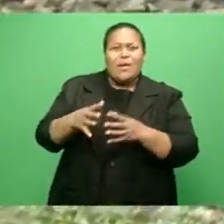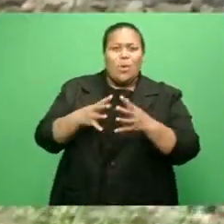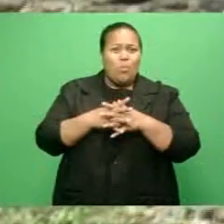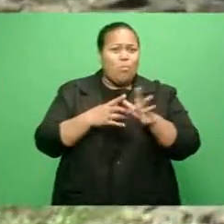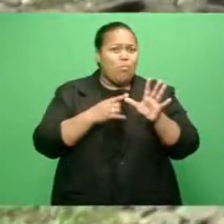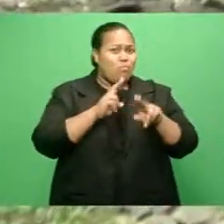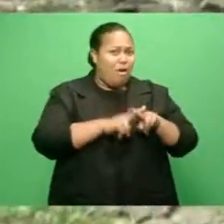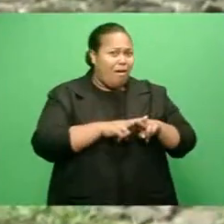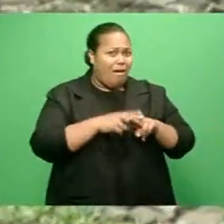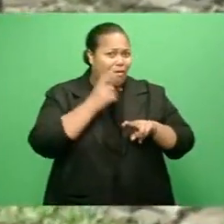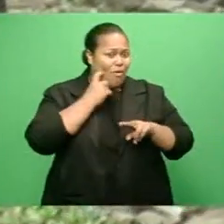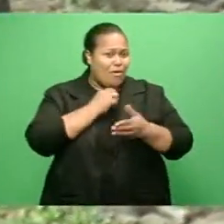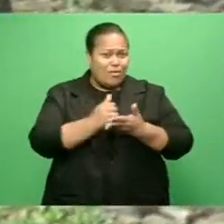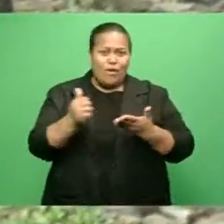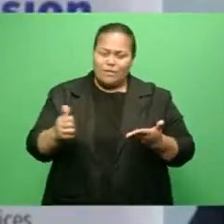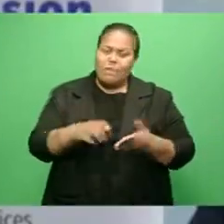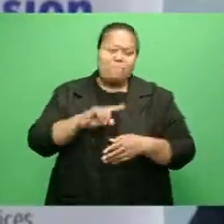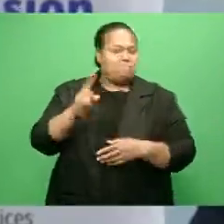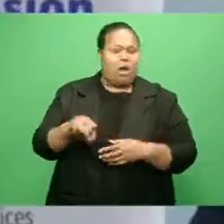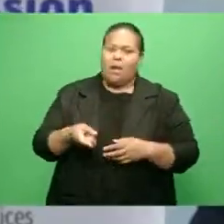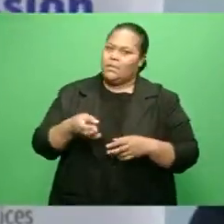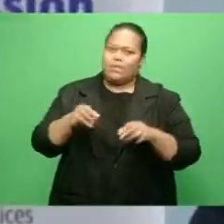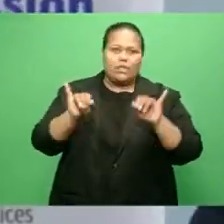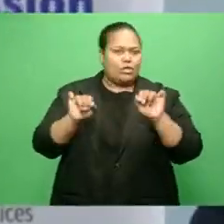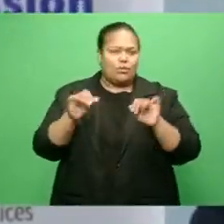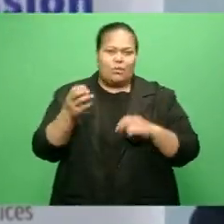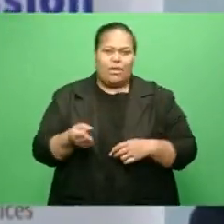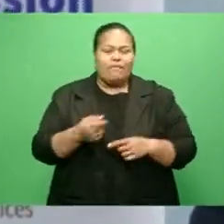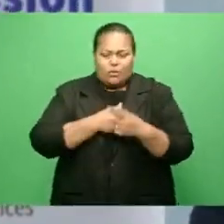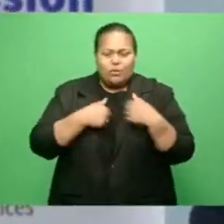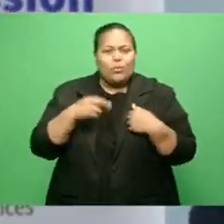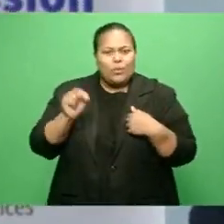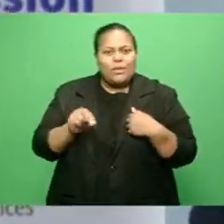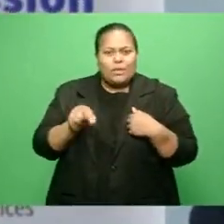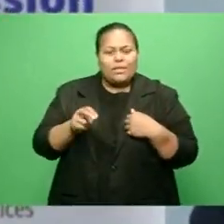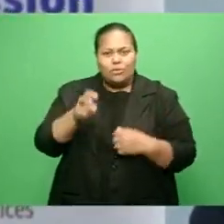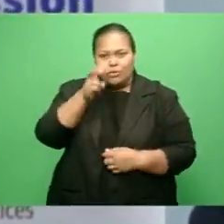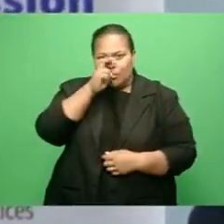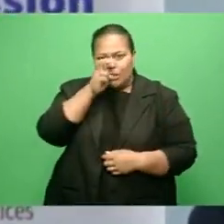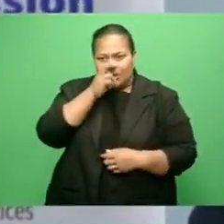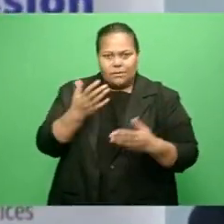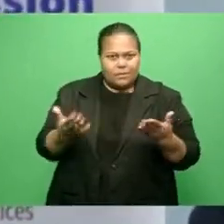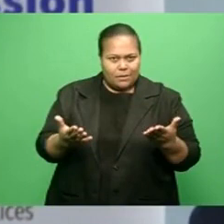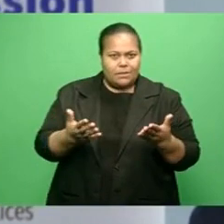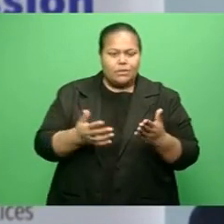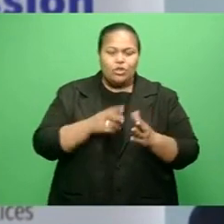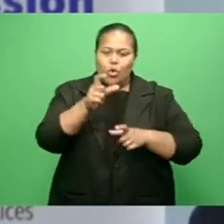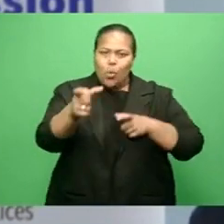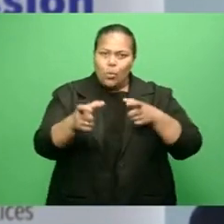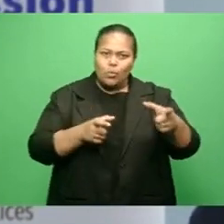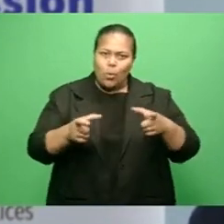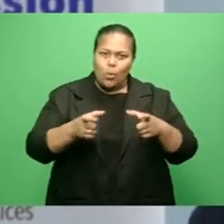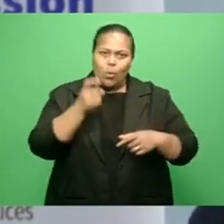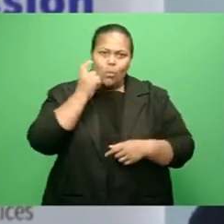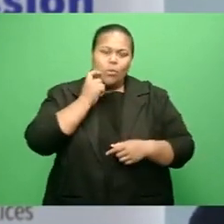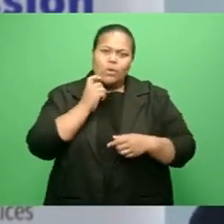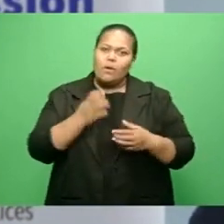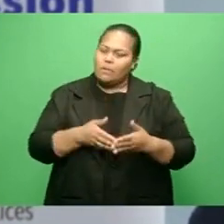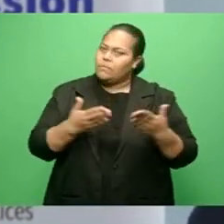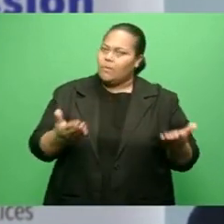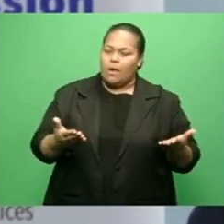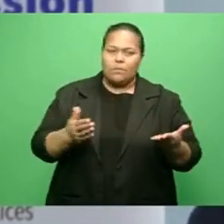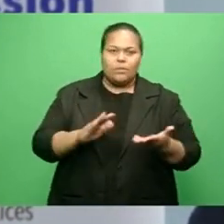alarm bells ringing. We need to put some water restrictions in place, and that's, apart from trying to work with the community in all